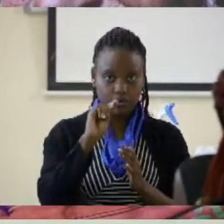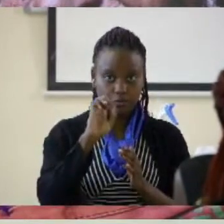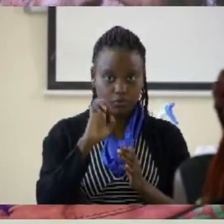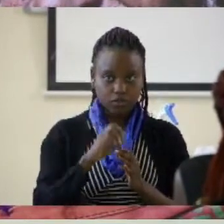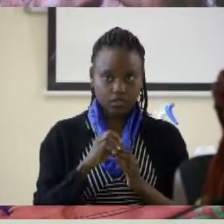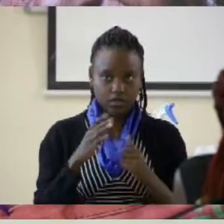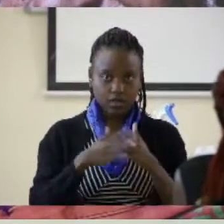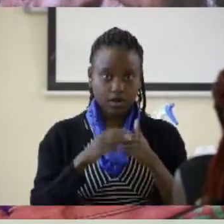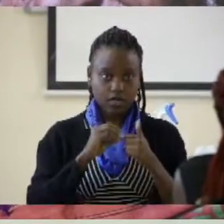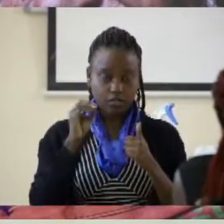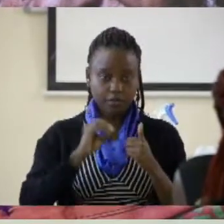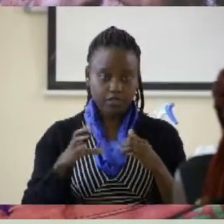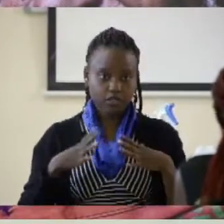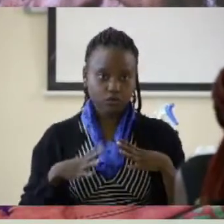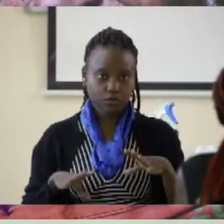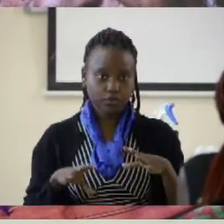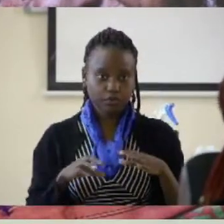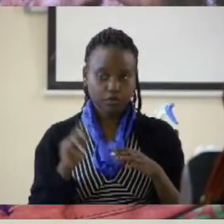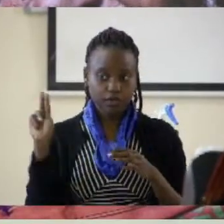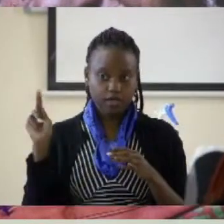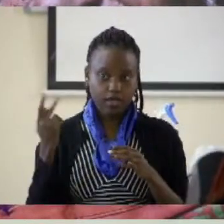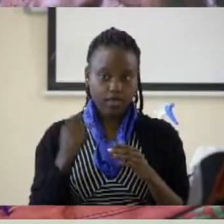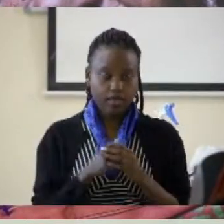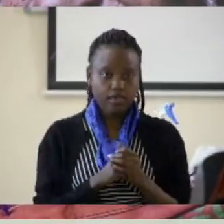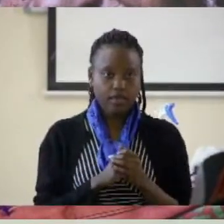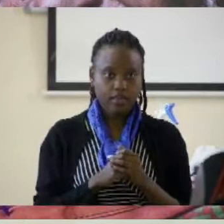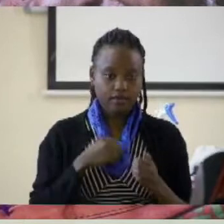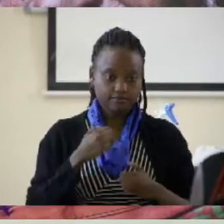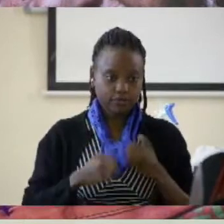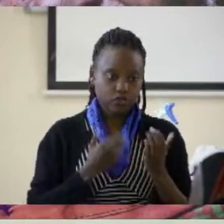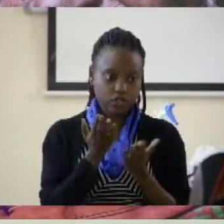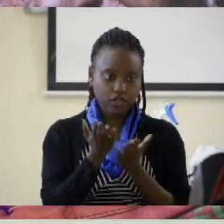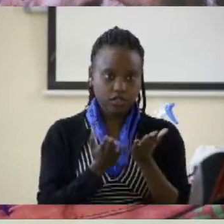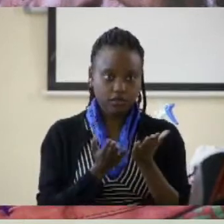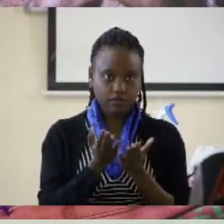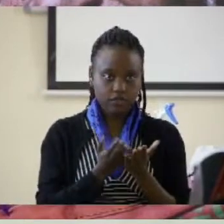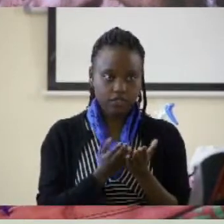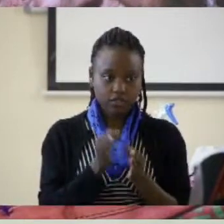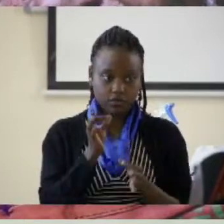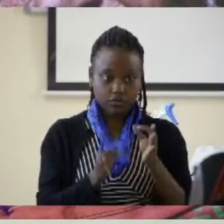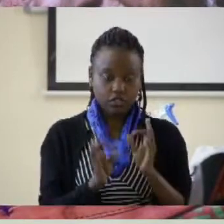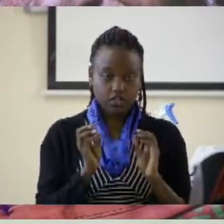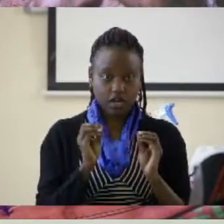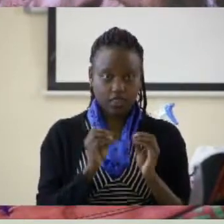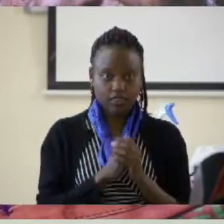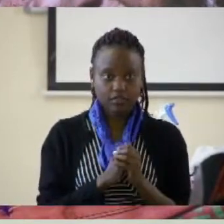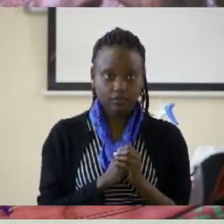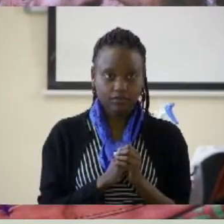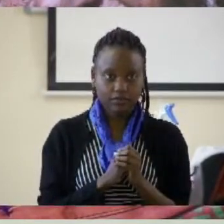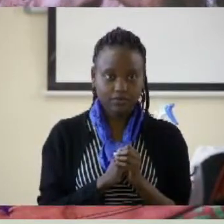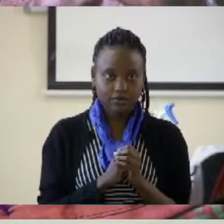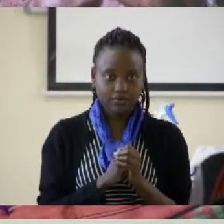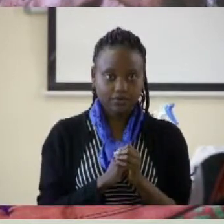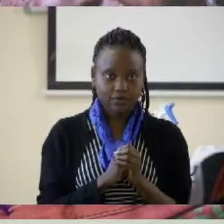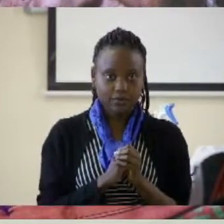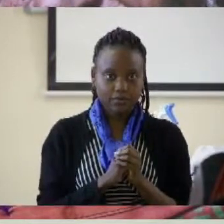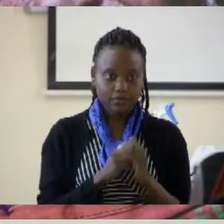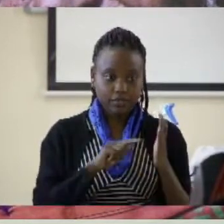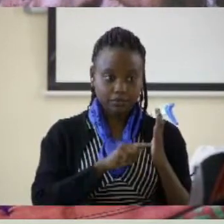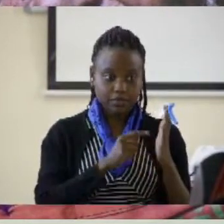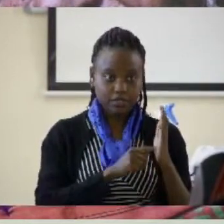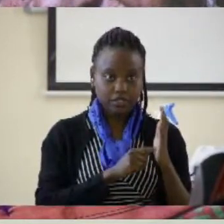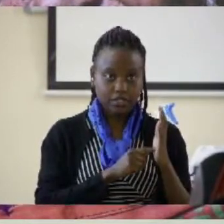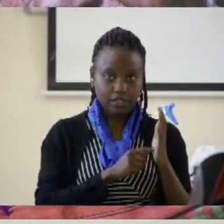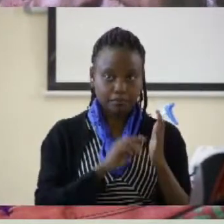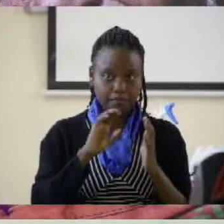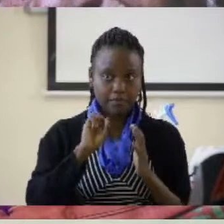people in Kenya are not enjoying the services of the judiciary, and that has also been stated by Shem,